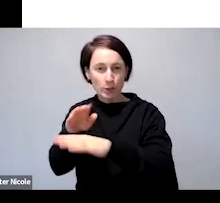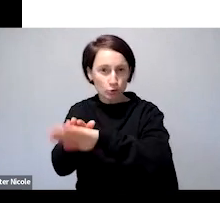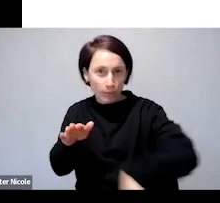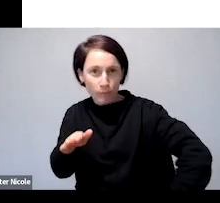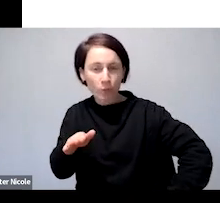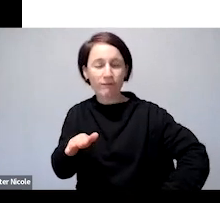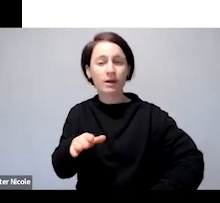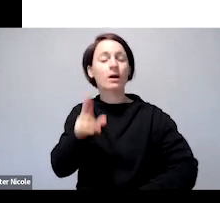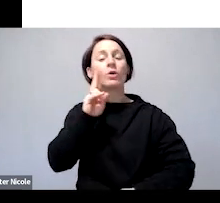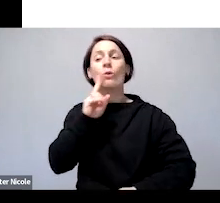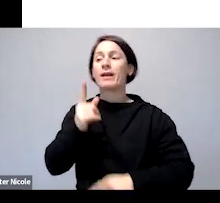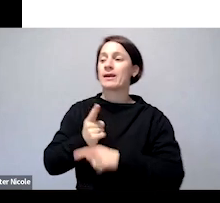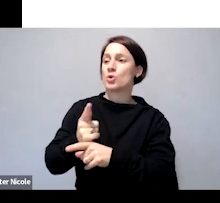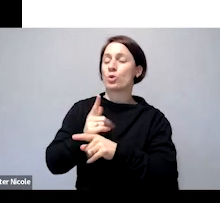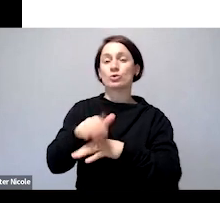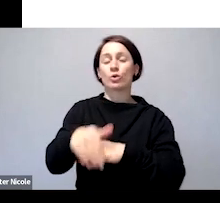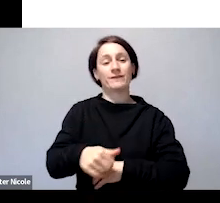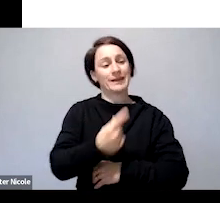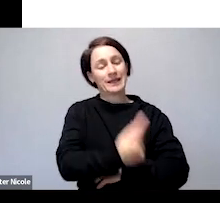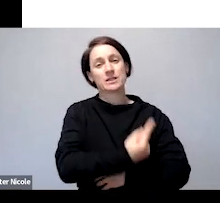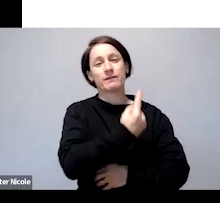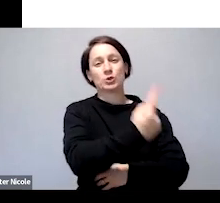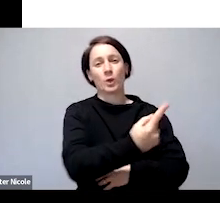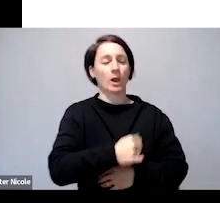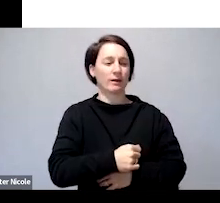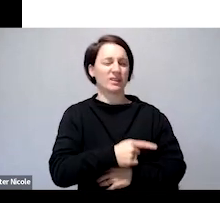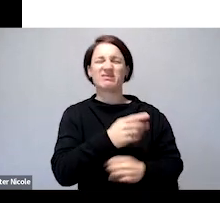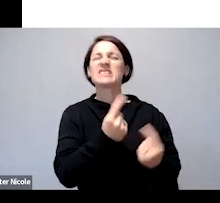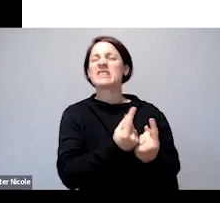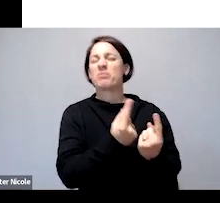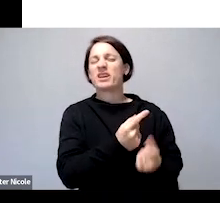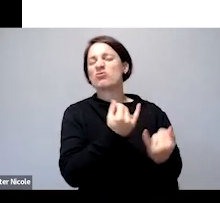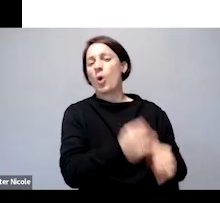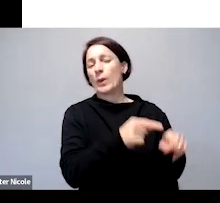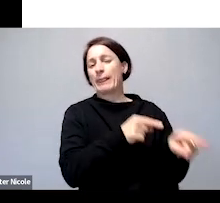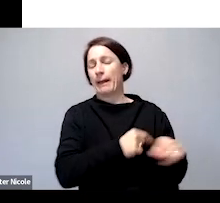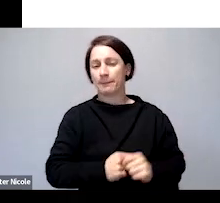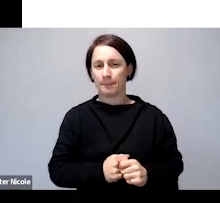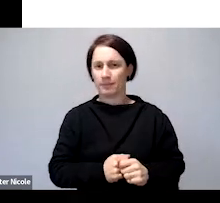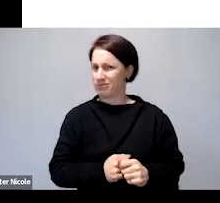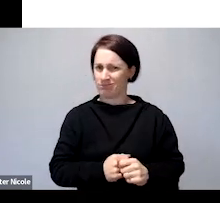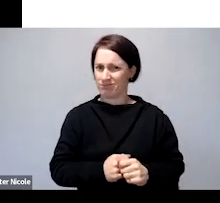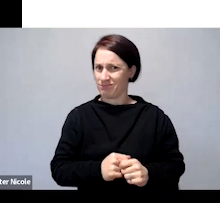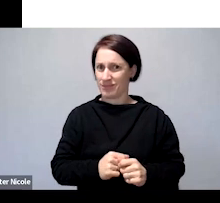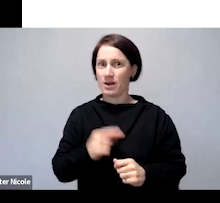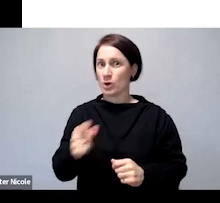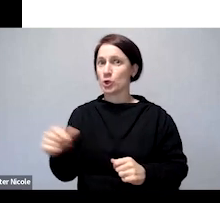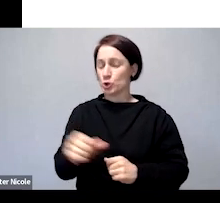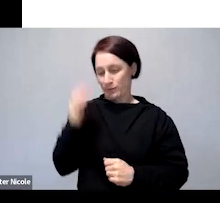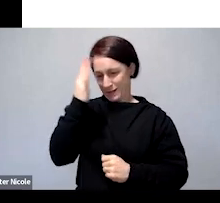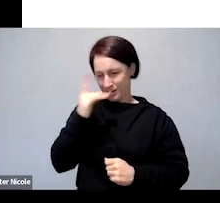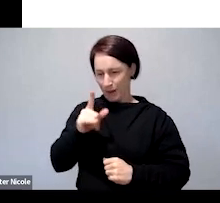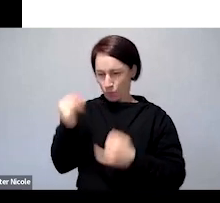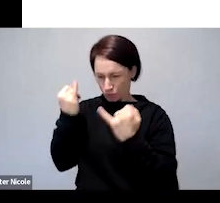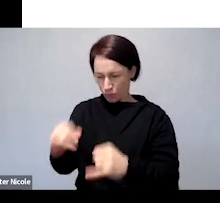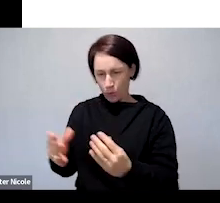gets used to speak about the individual as something being wrong with them, rather than what's wrong with the policy, the practice, or the